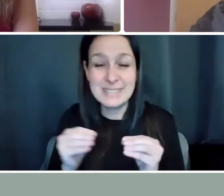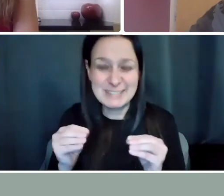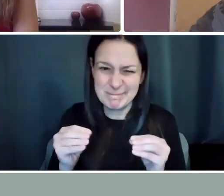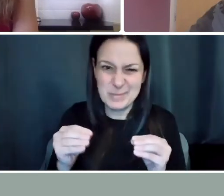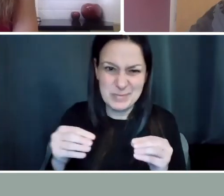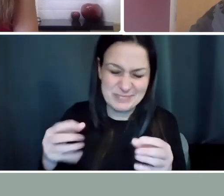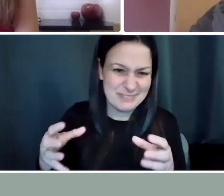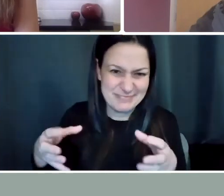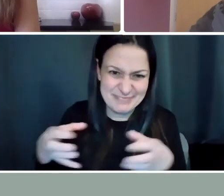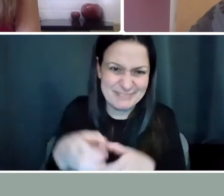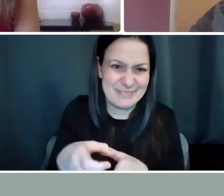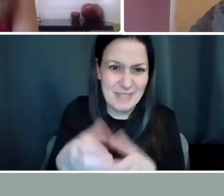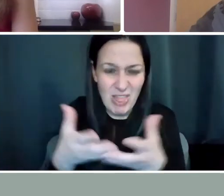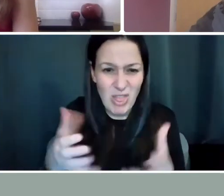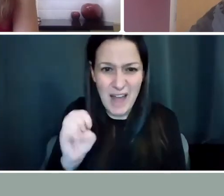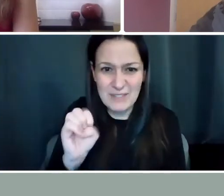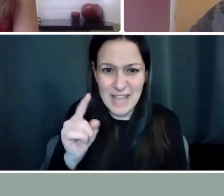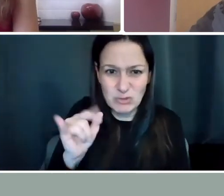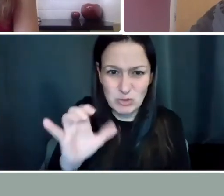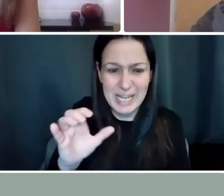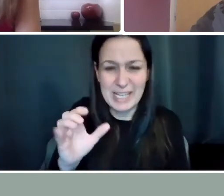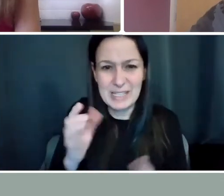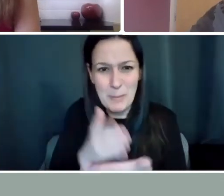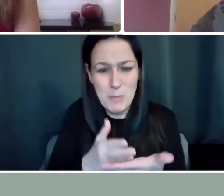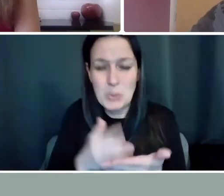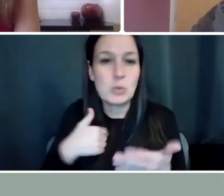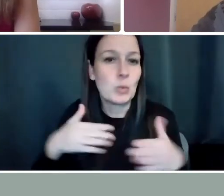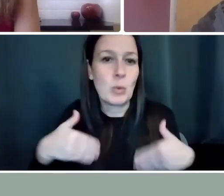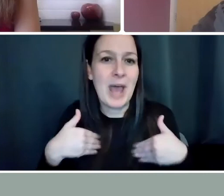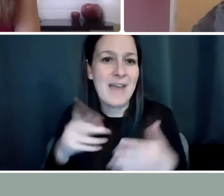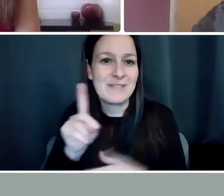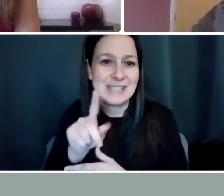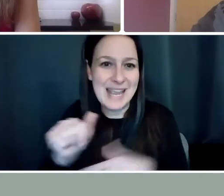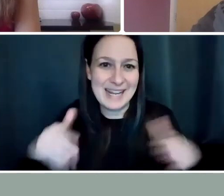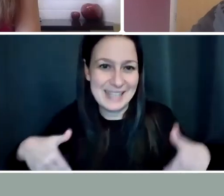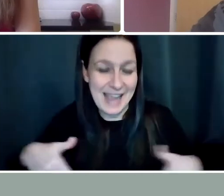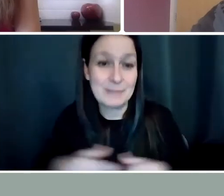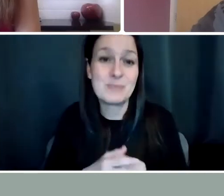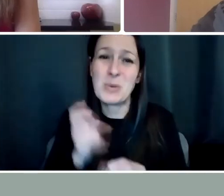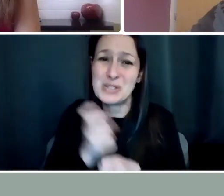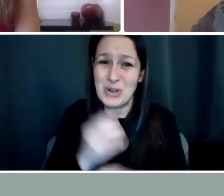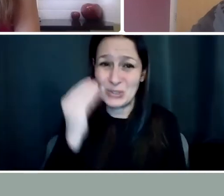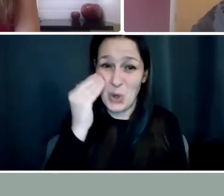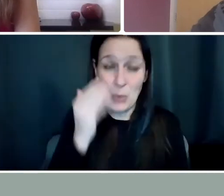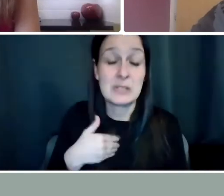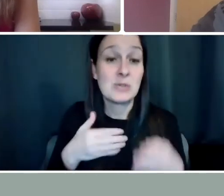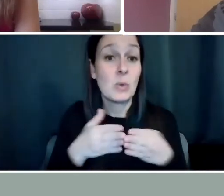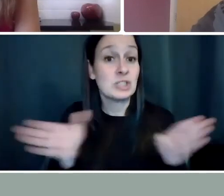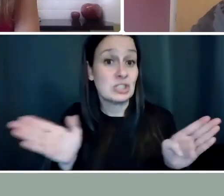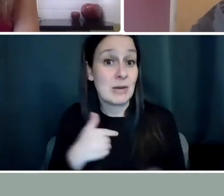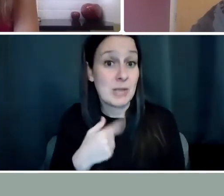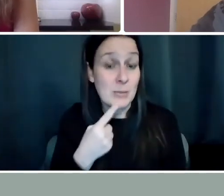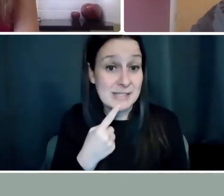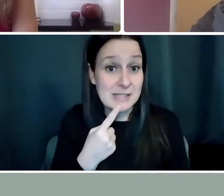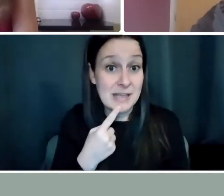the estrogenic components, and we just don't have any data. So it's really hard to know. So generally, I would say do